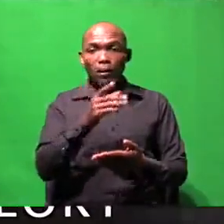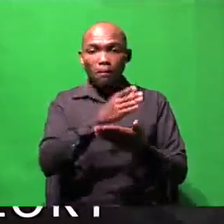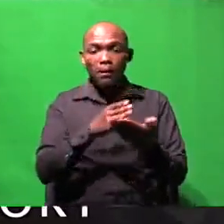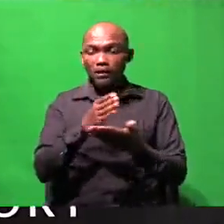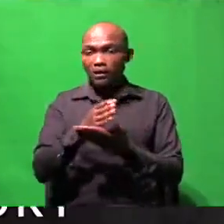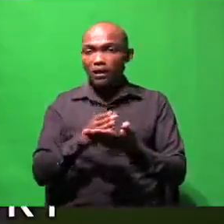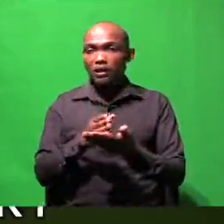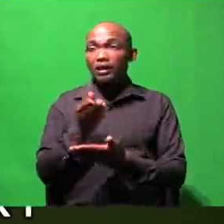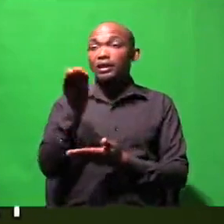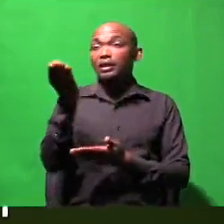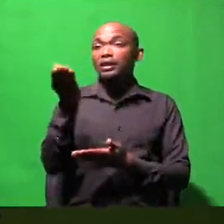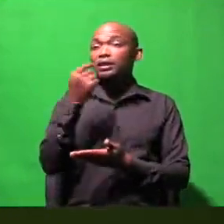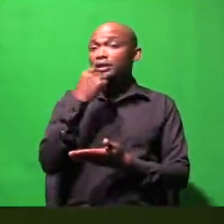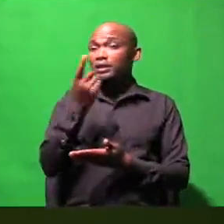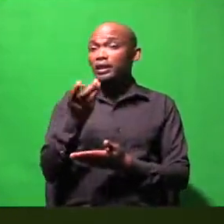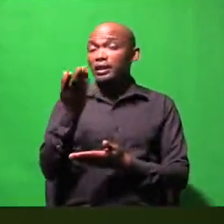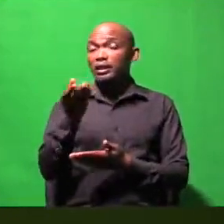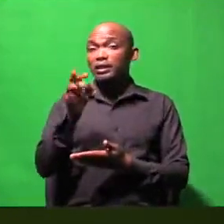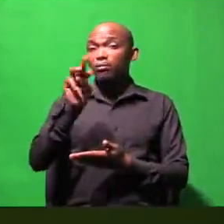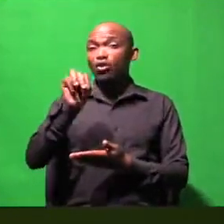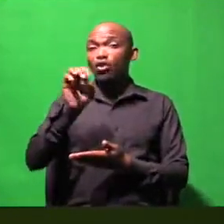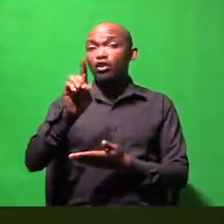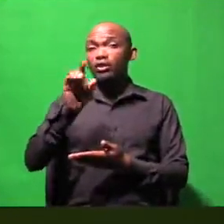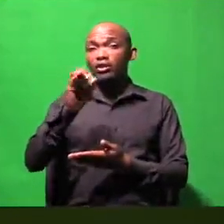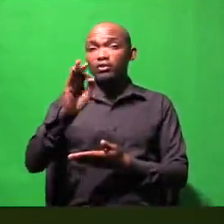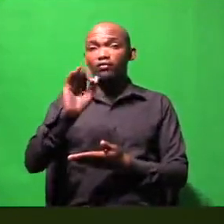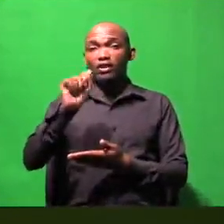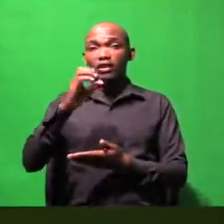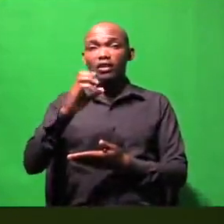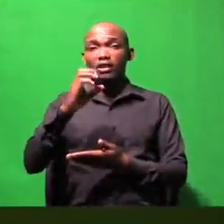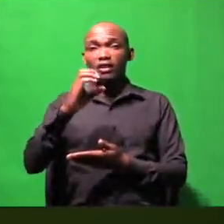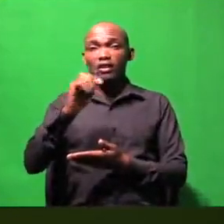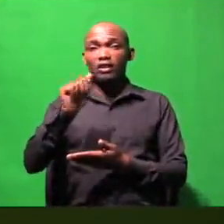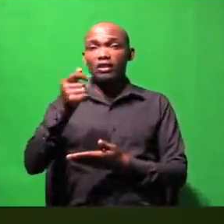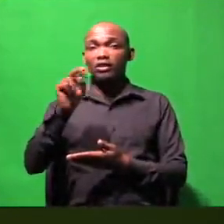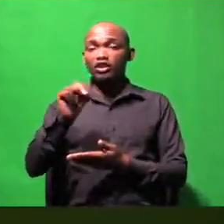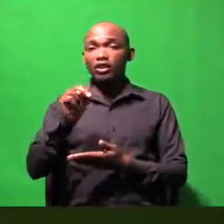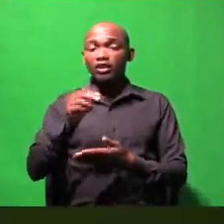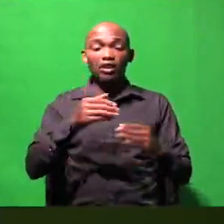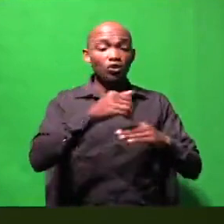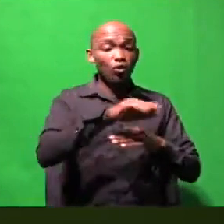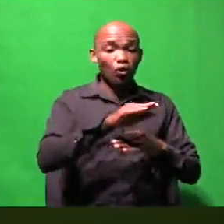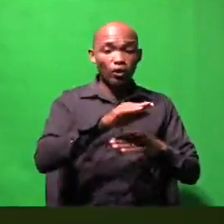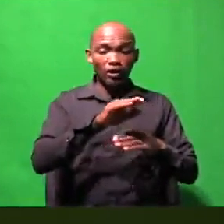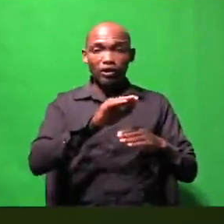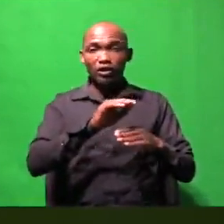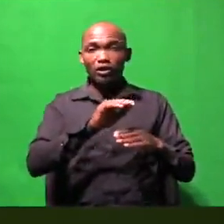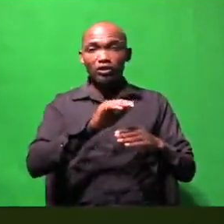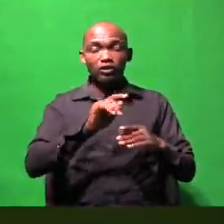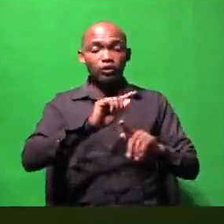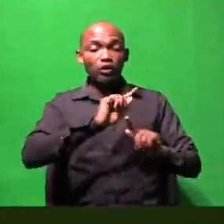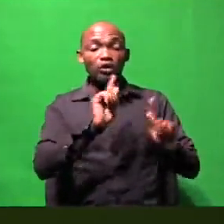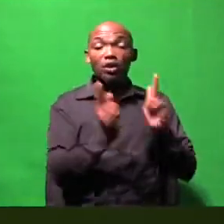be these modifications going to correct Dalton by saying